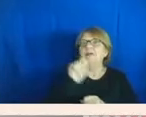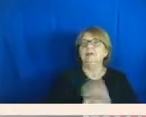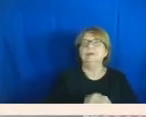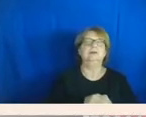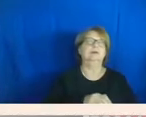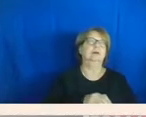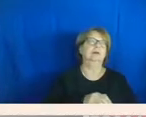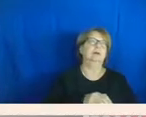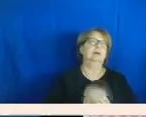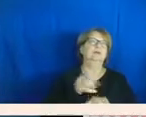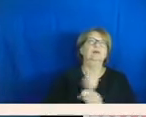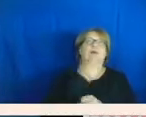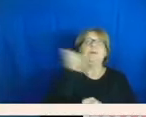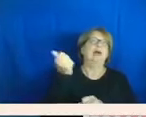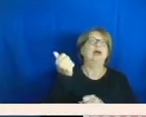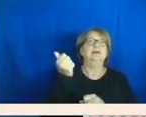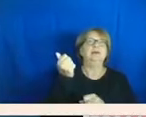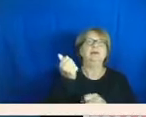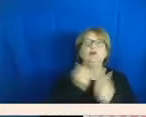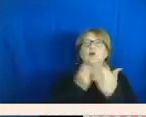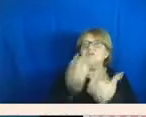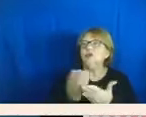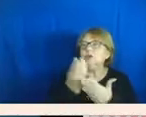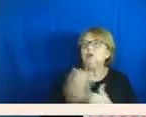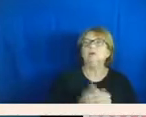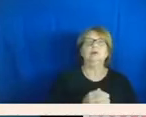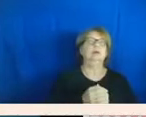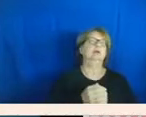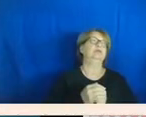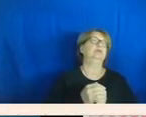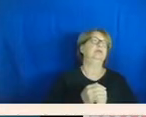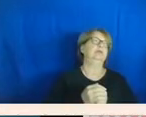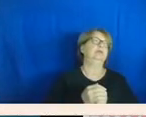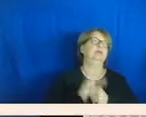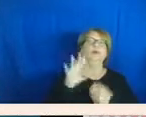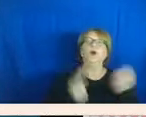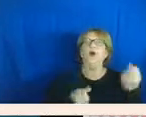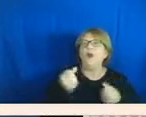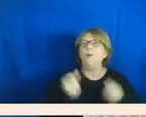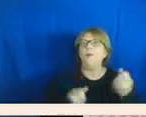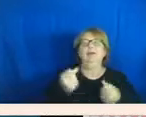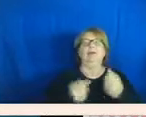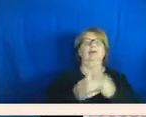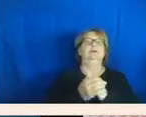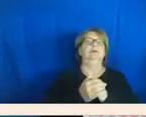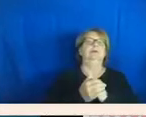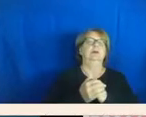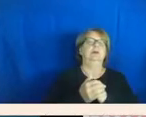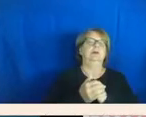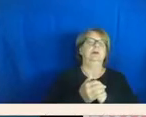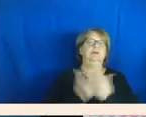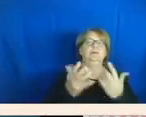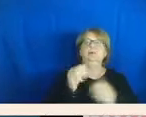best offers. Your automobiles. With private student loans, even today, and there's a